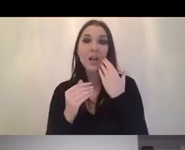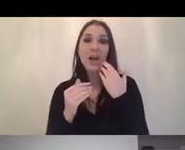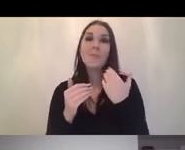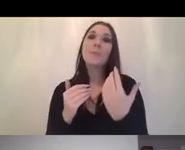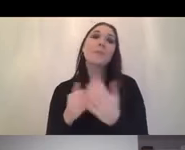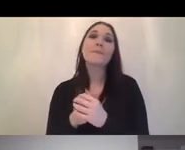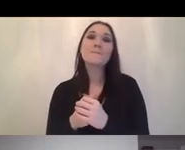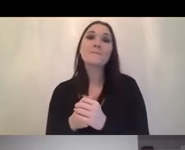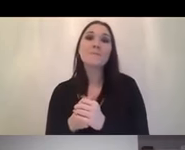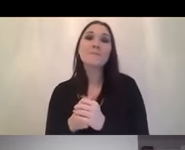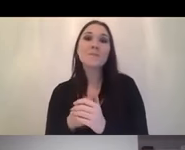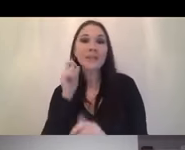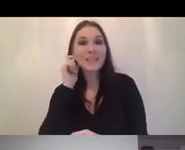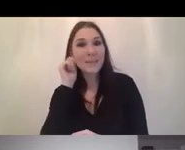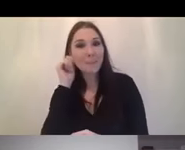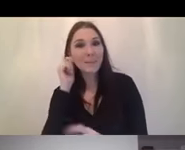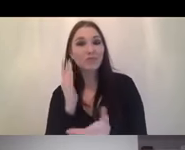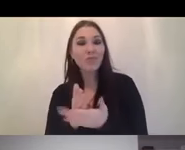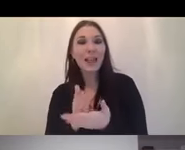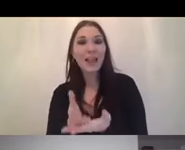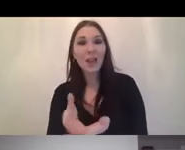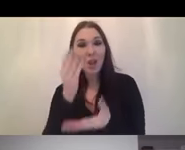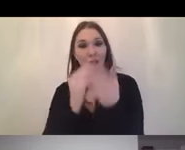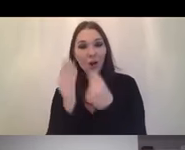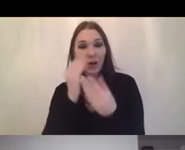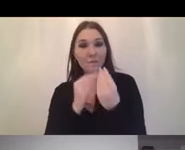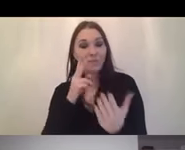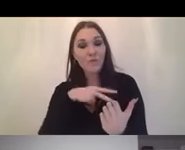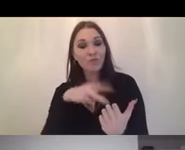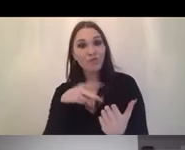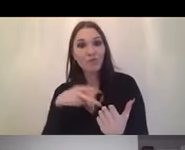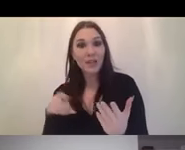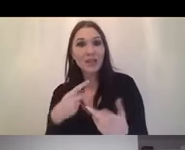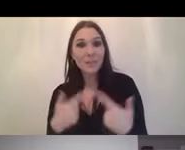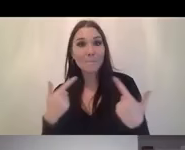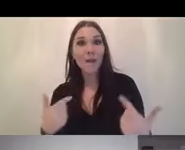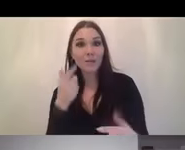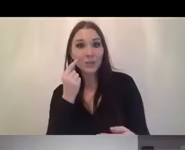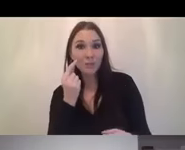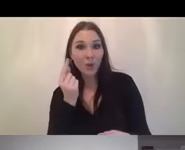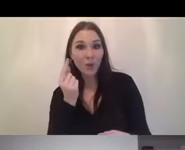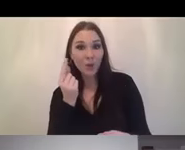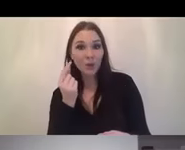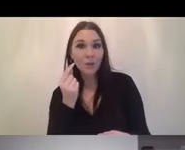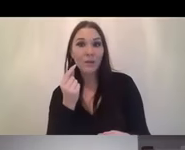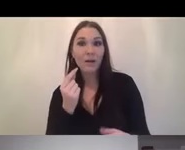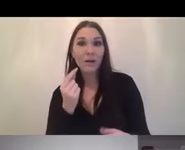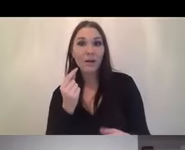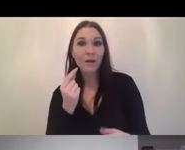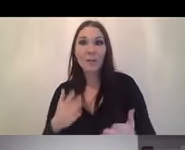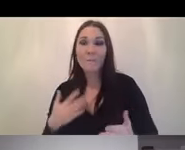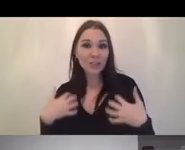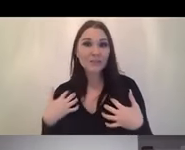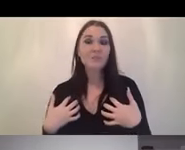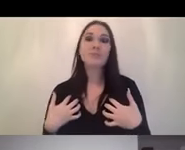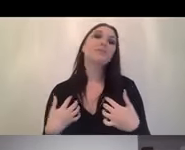is to really learn, try to read as much as you can about the topic, try to be passionate about it,